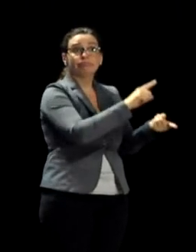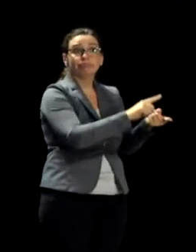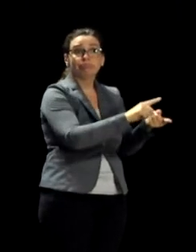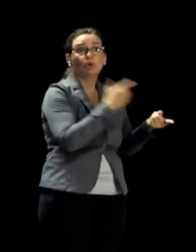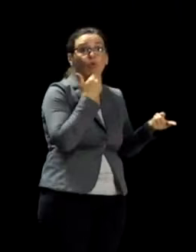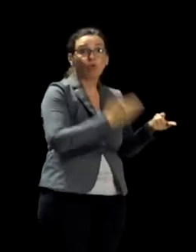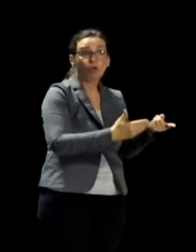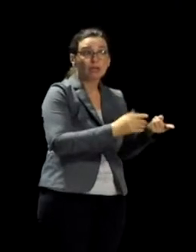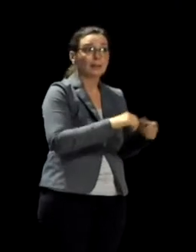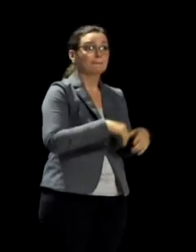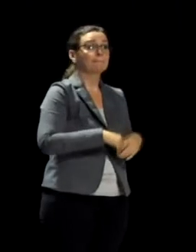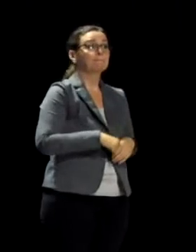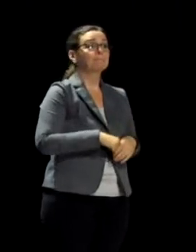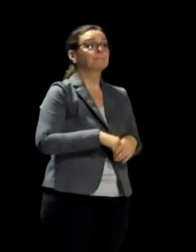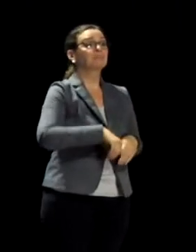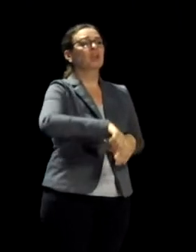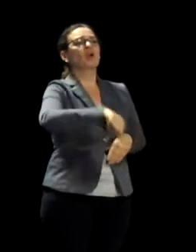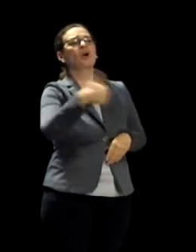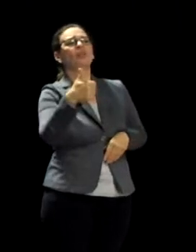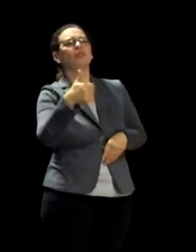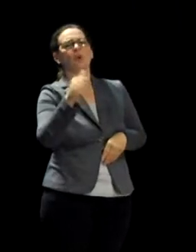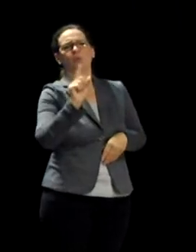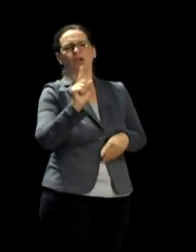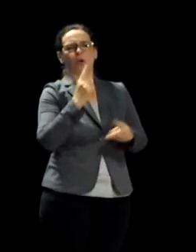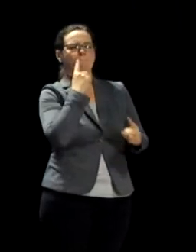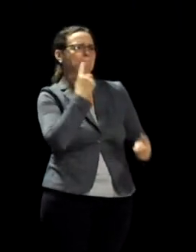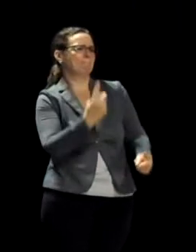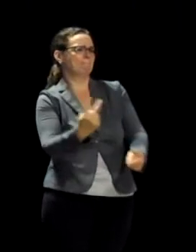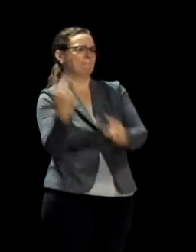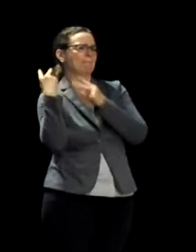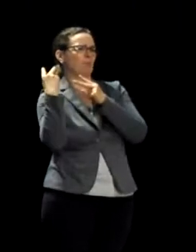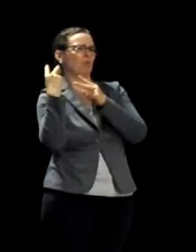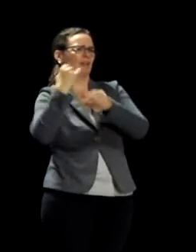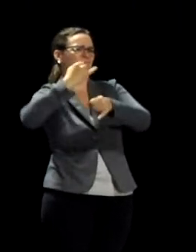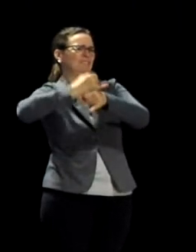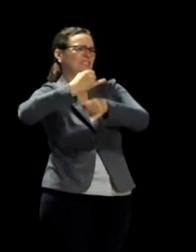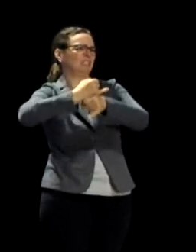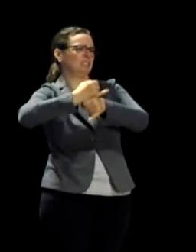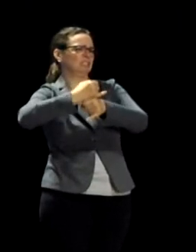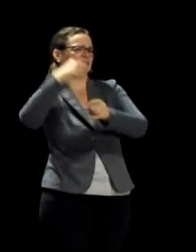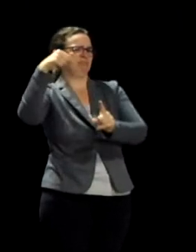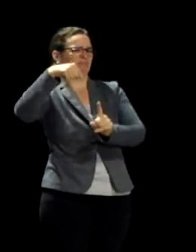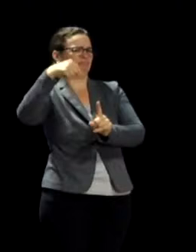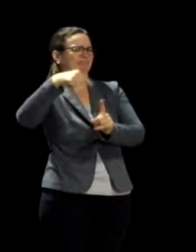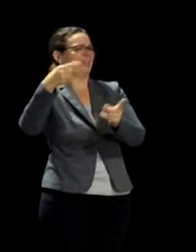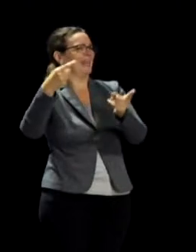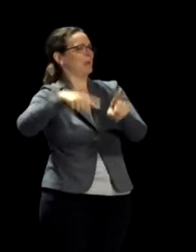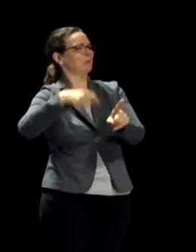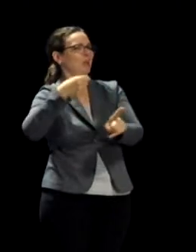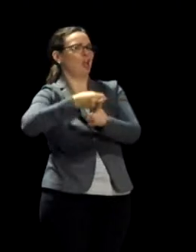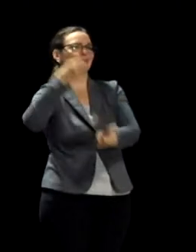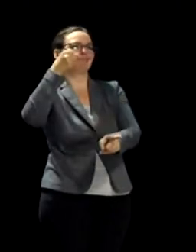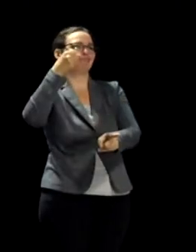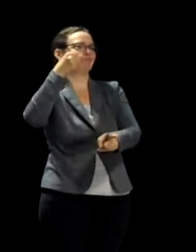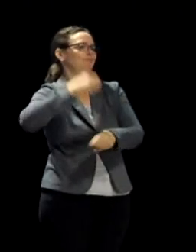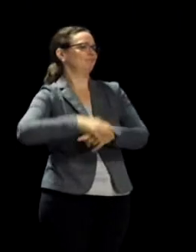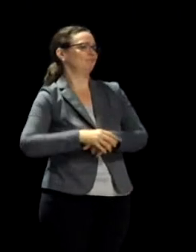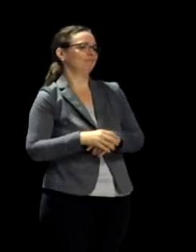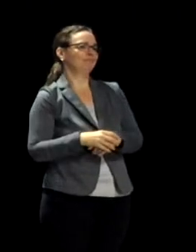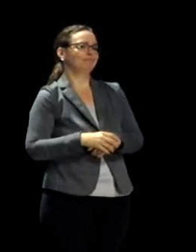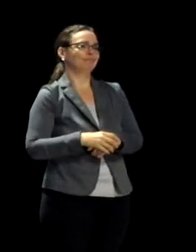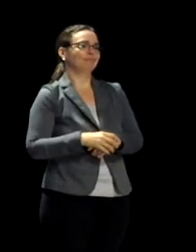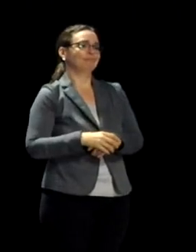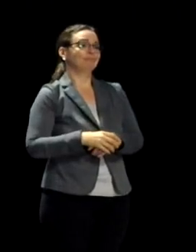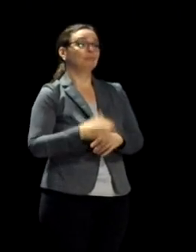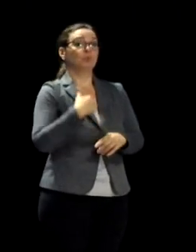situation's a moment in time. We'll get through this. But if we can stop these types of things, our data